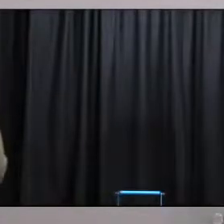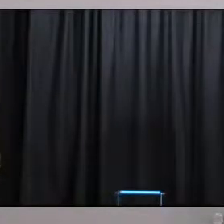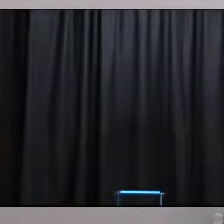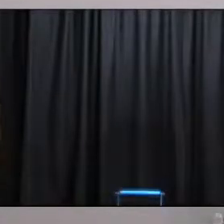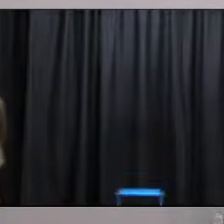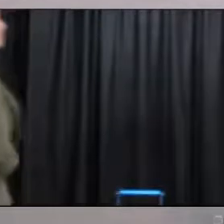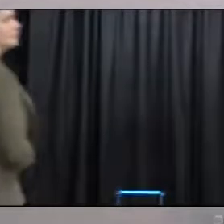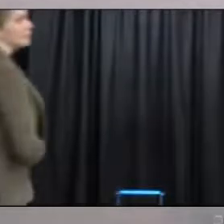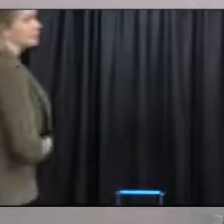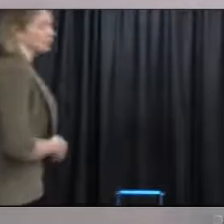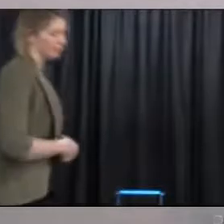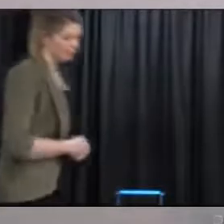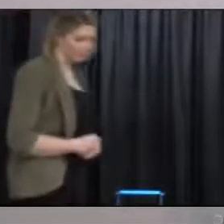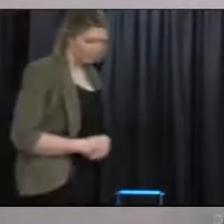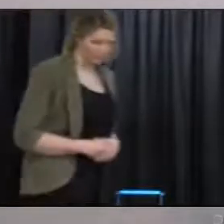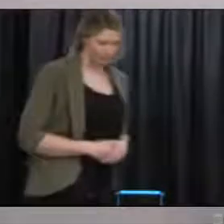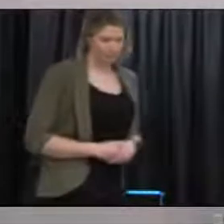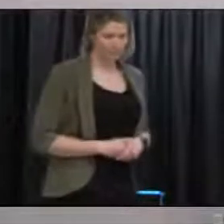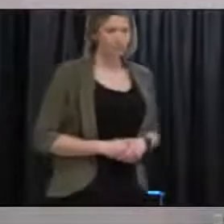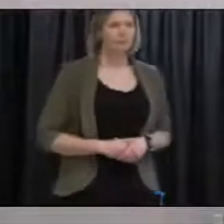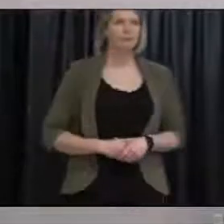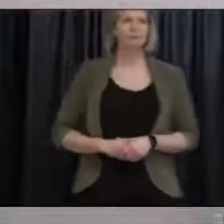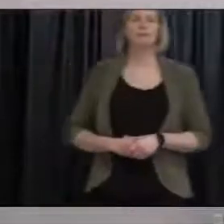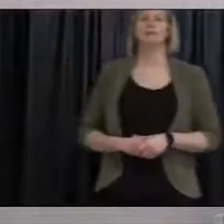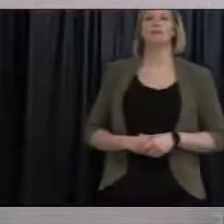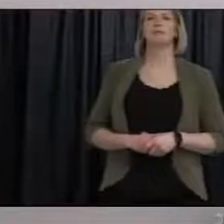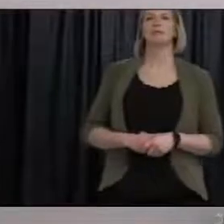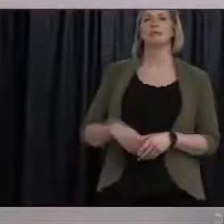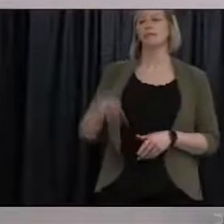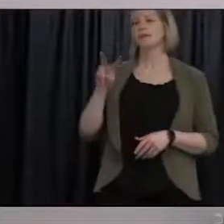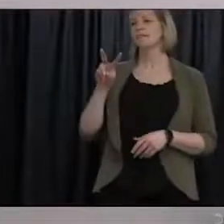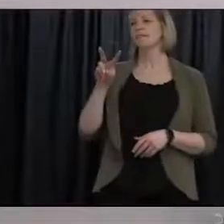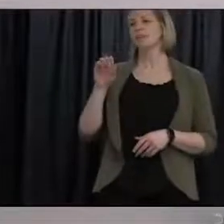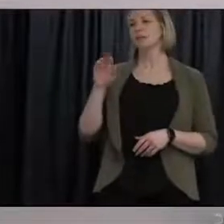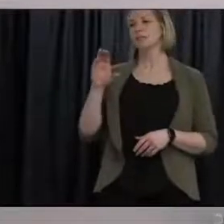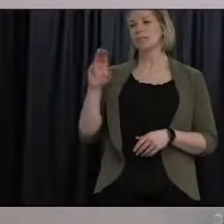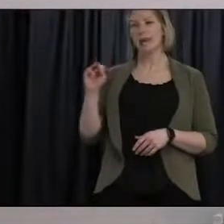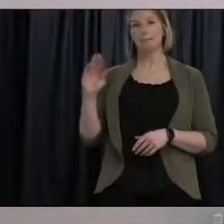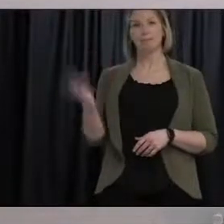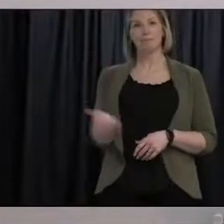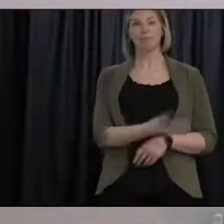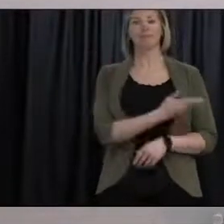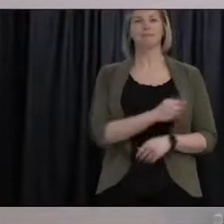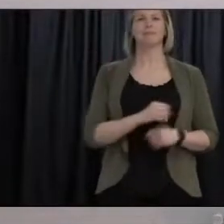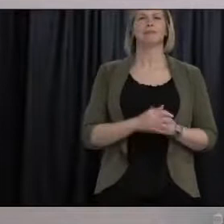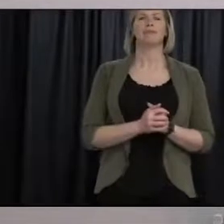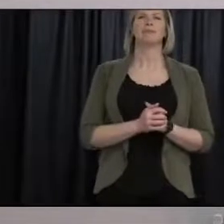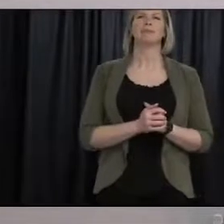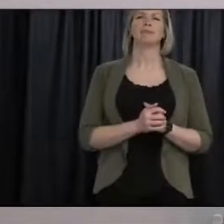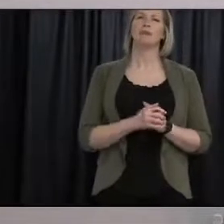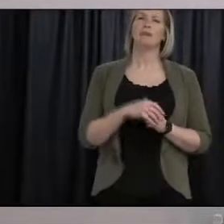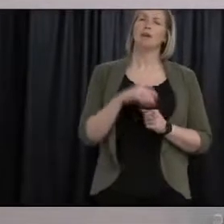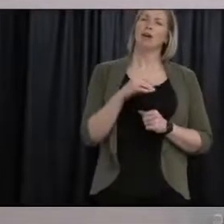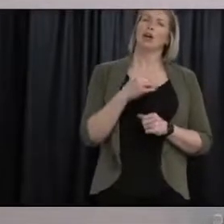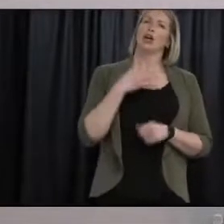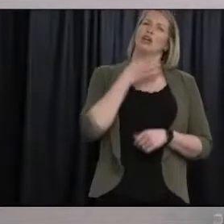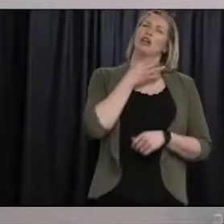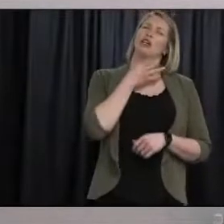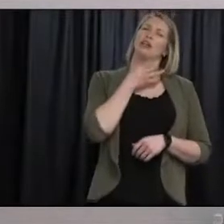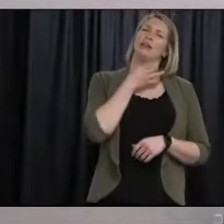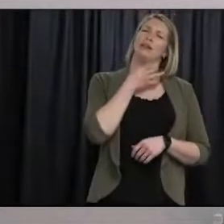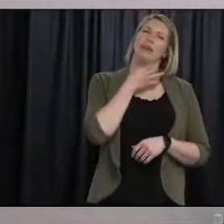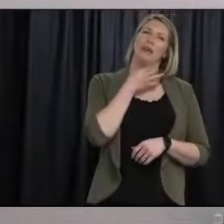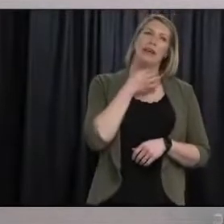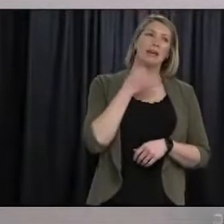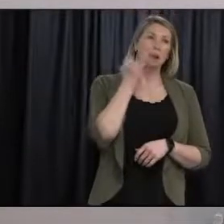with VOCM. Please go ahead. Hi there. I'm just wondering, for those who might have health concerns, perhaps people who have